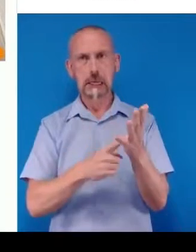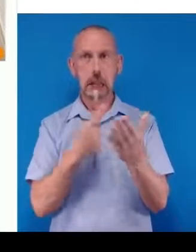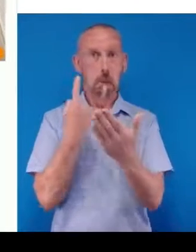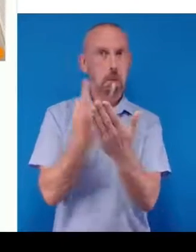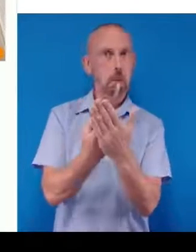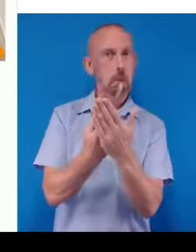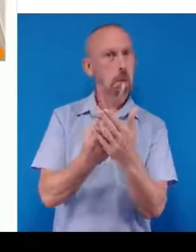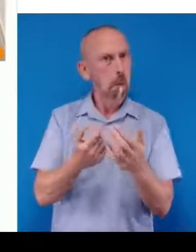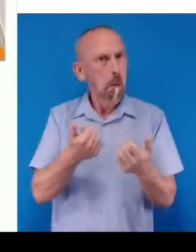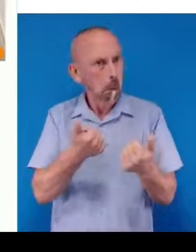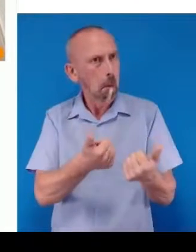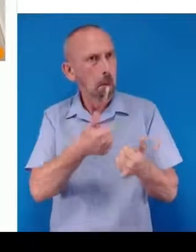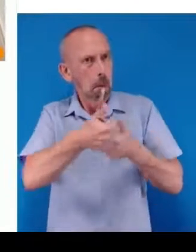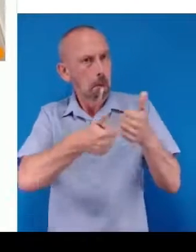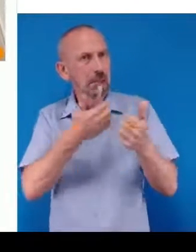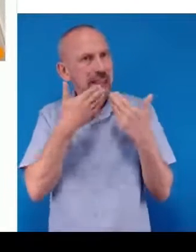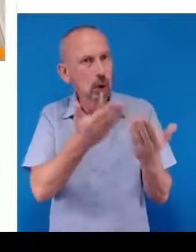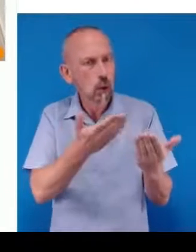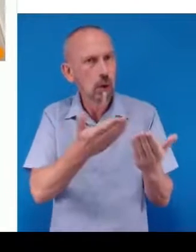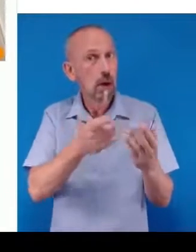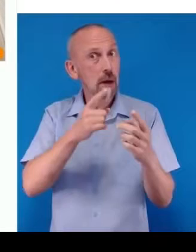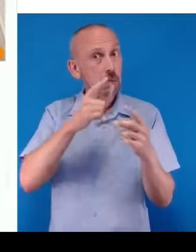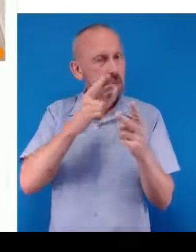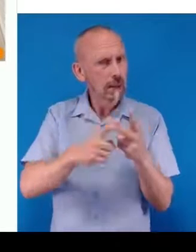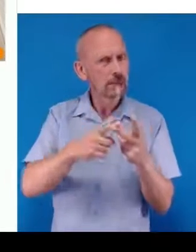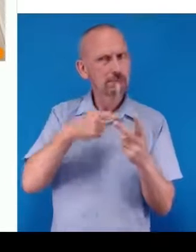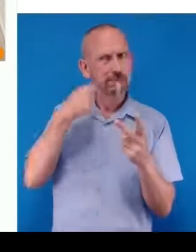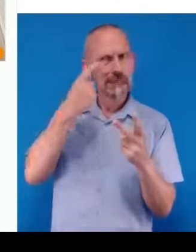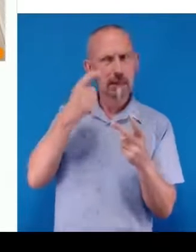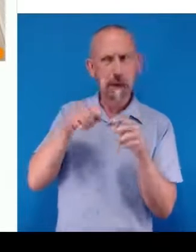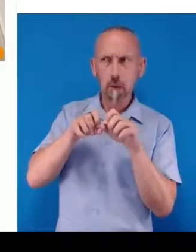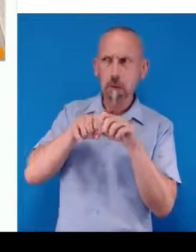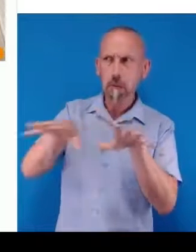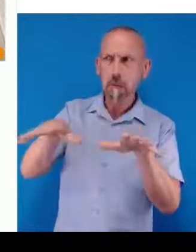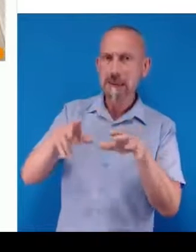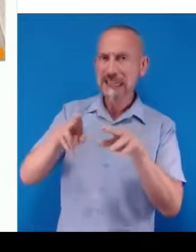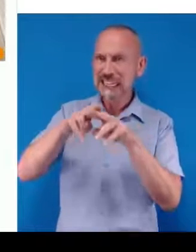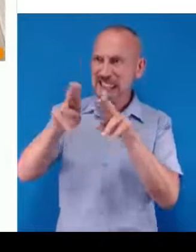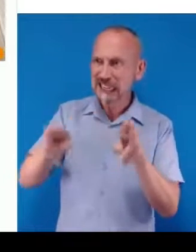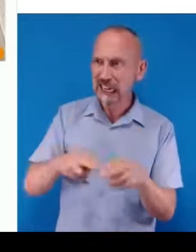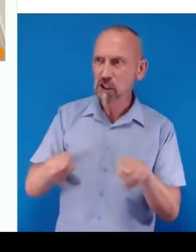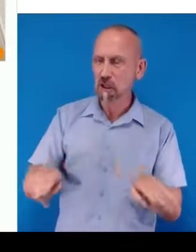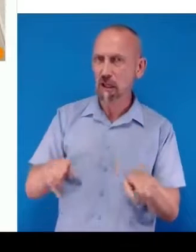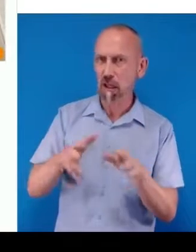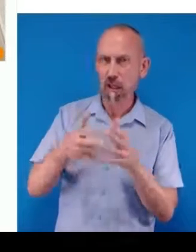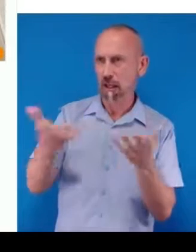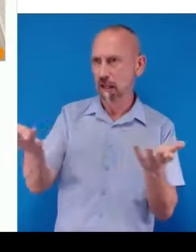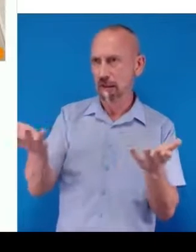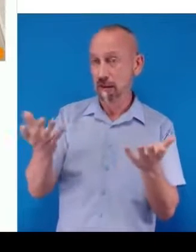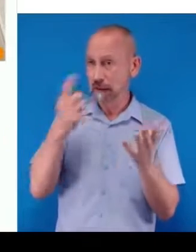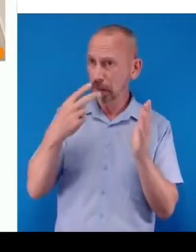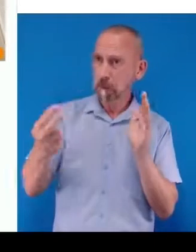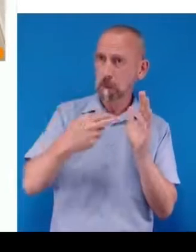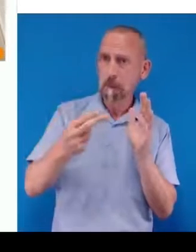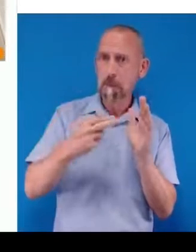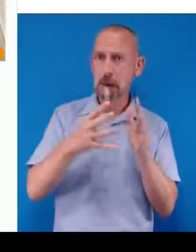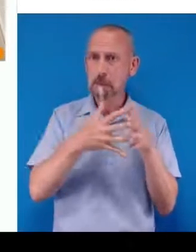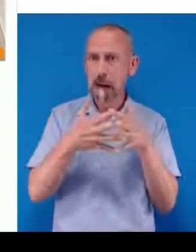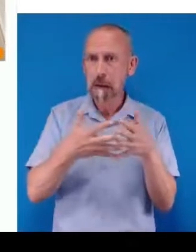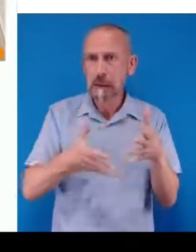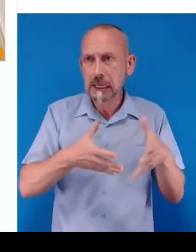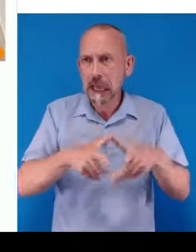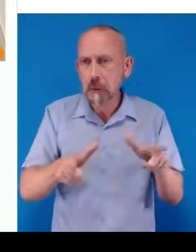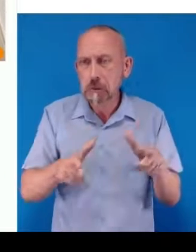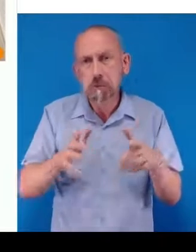keep in mind you have a global audience. You should really be doing this as an international sign language, but it's so complicated. Am